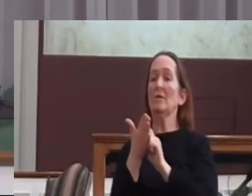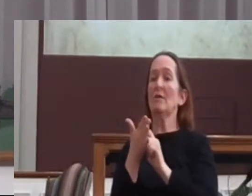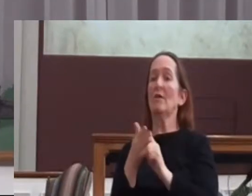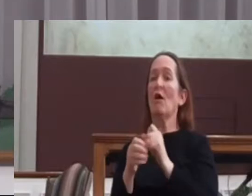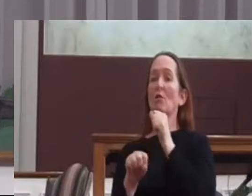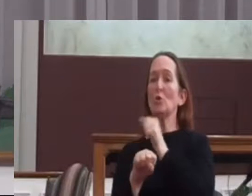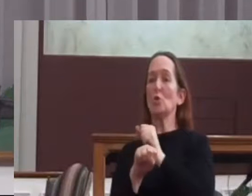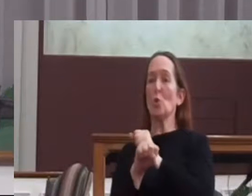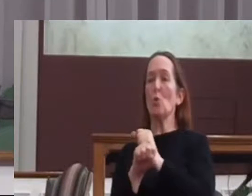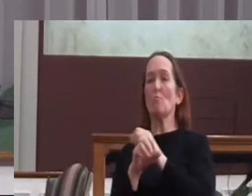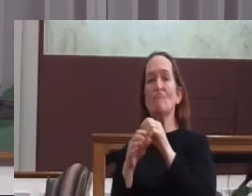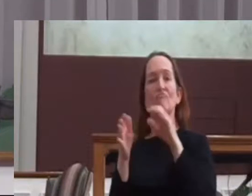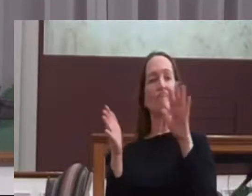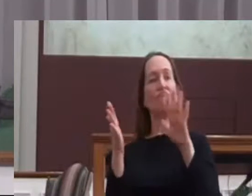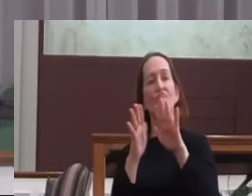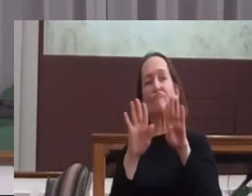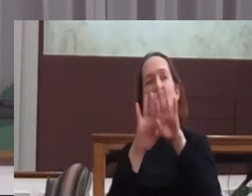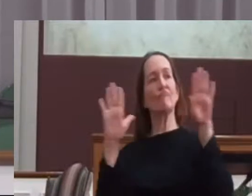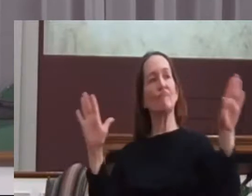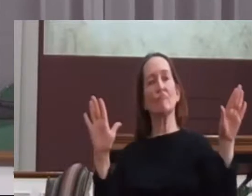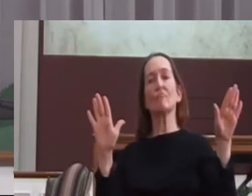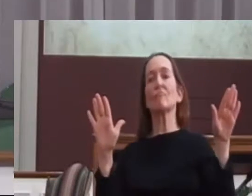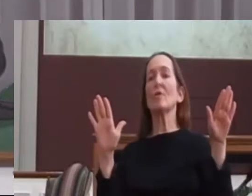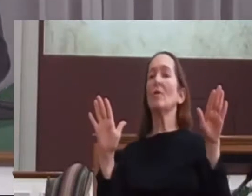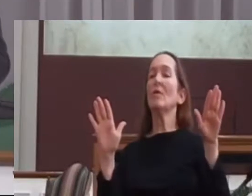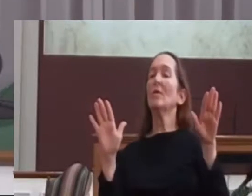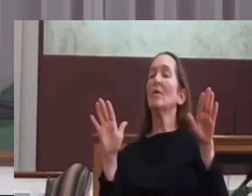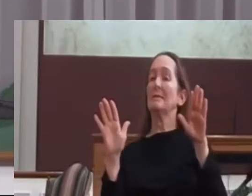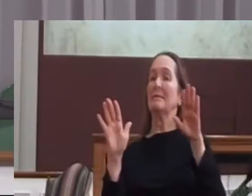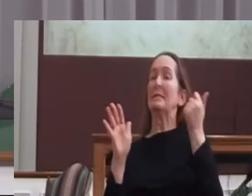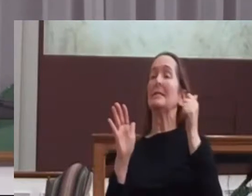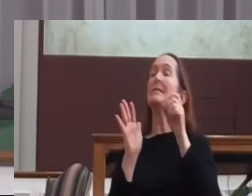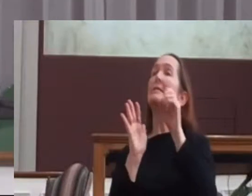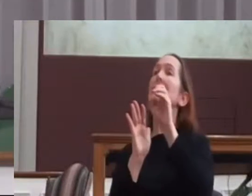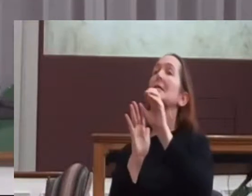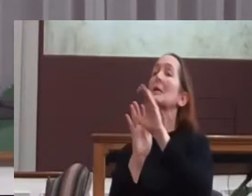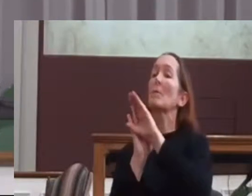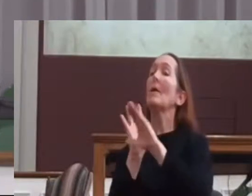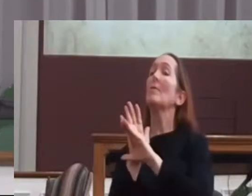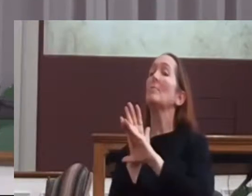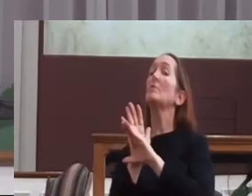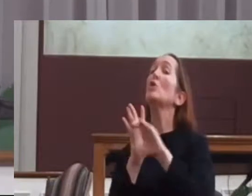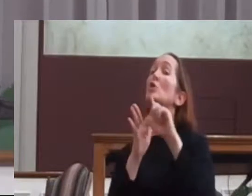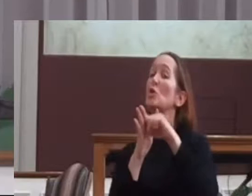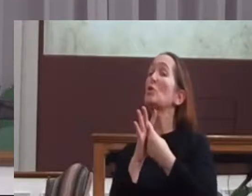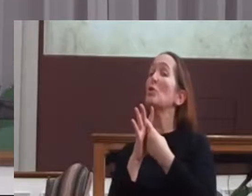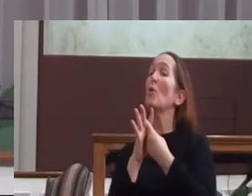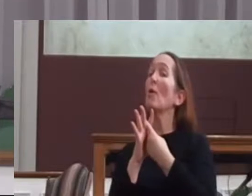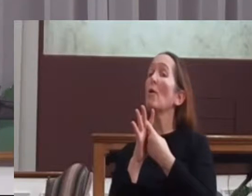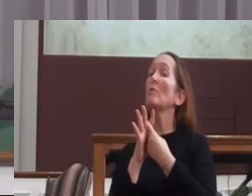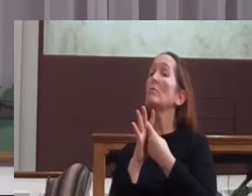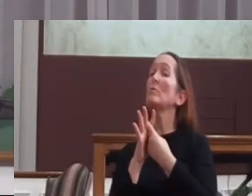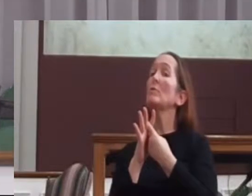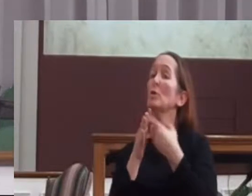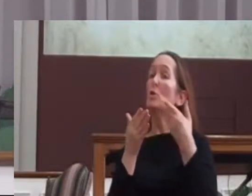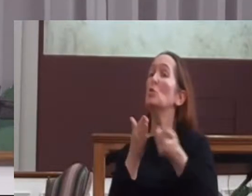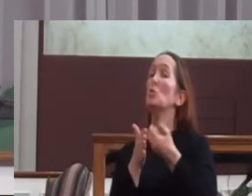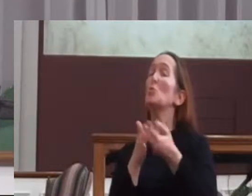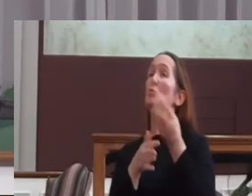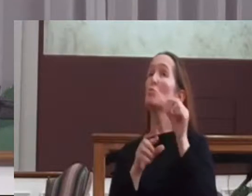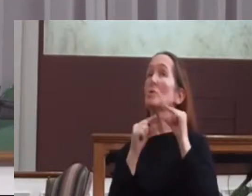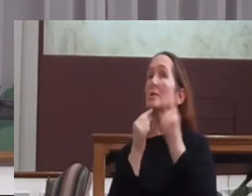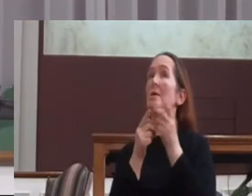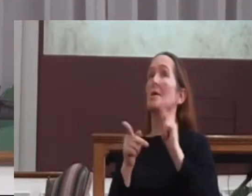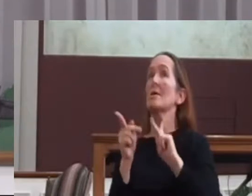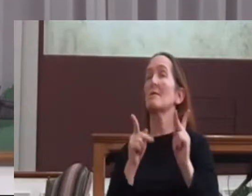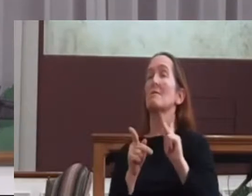stone tablets for the children of Israel to establish their civilization, how they would relate to one another and what